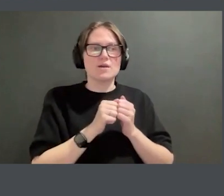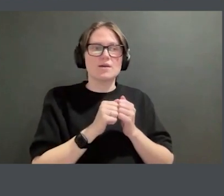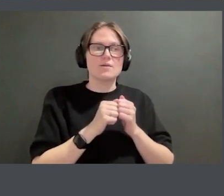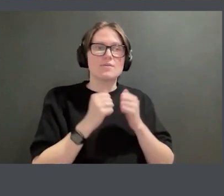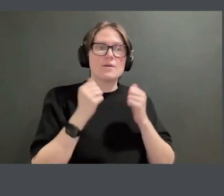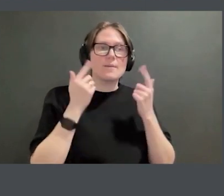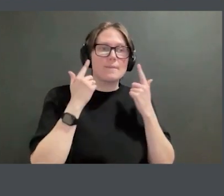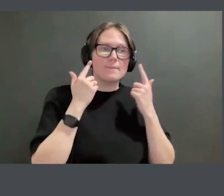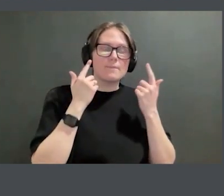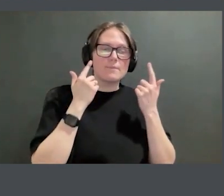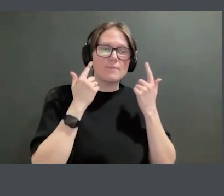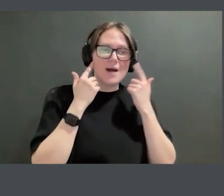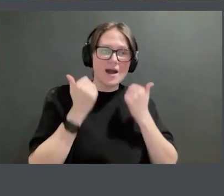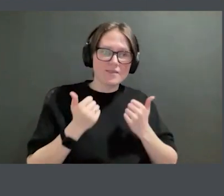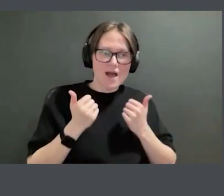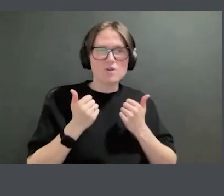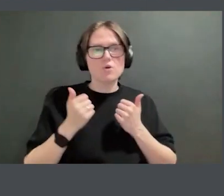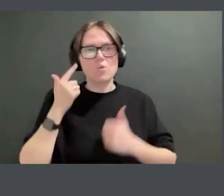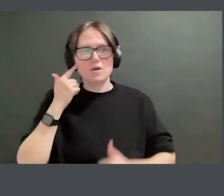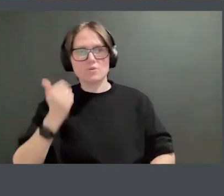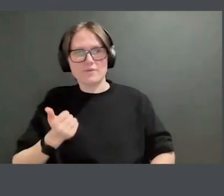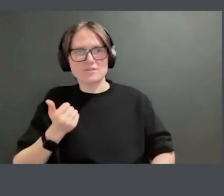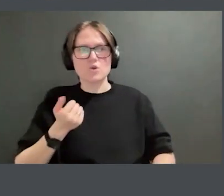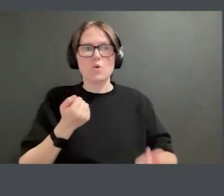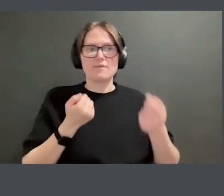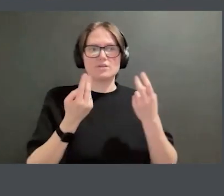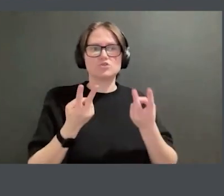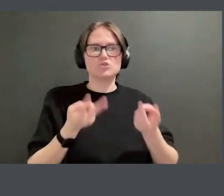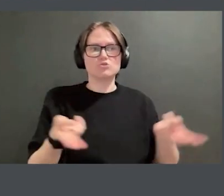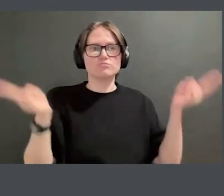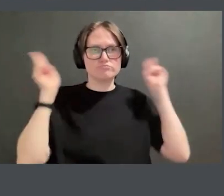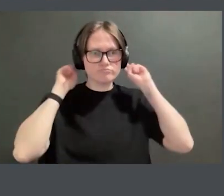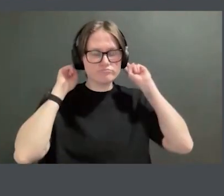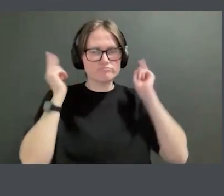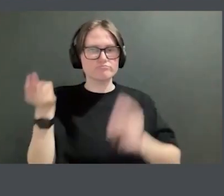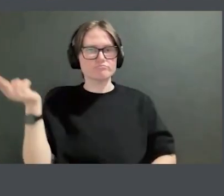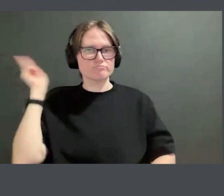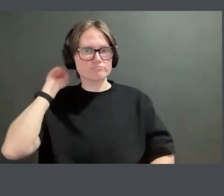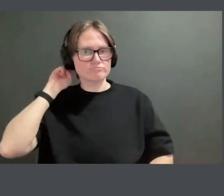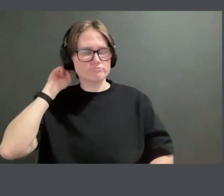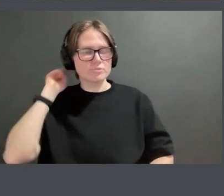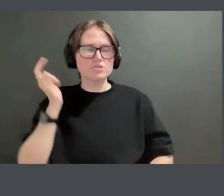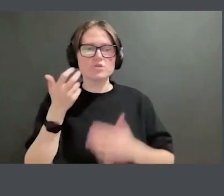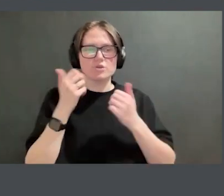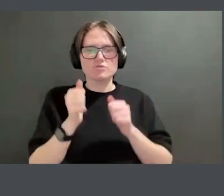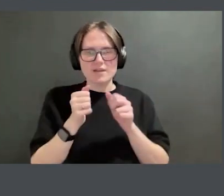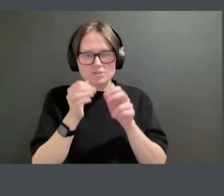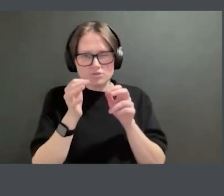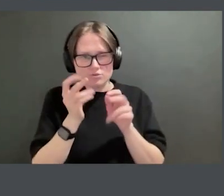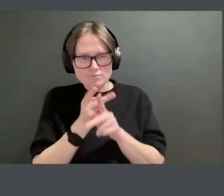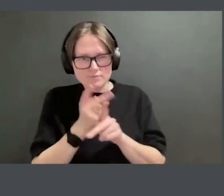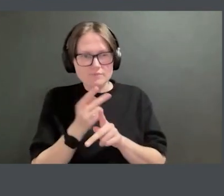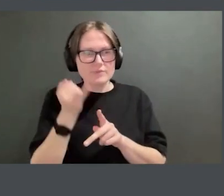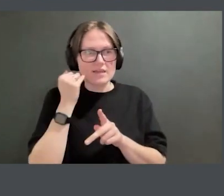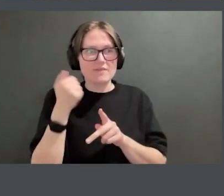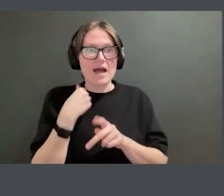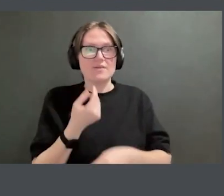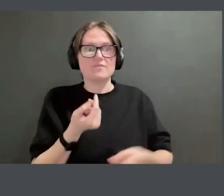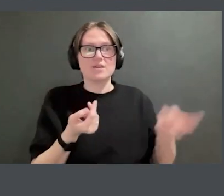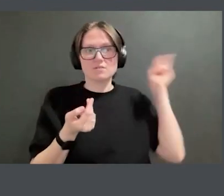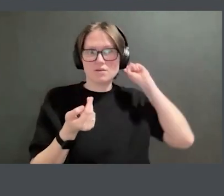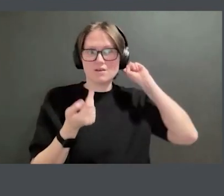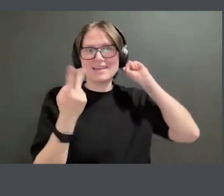implants. And so they were trying to discern whether having a second side cochlear implant was beneficial in different